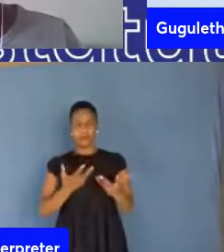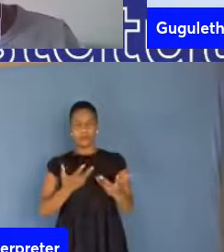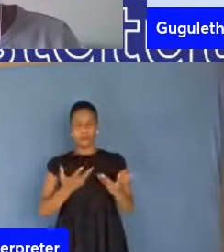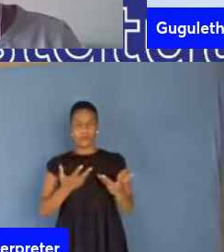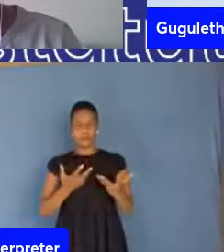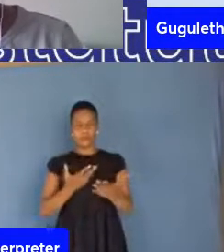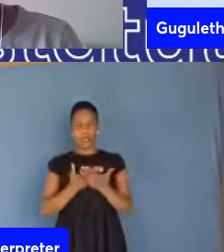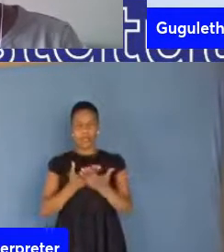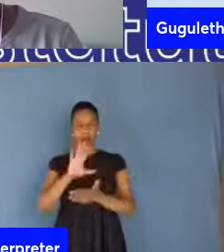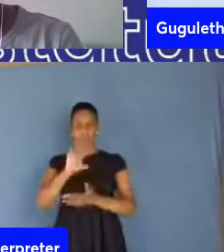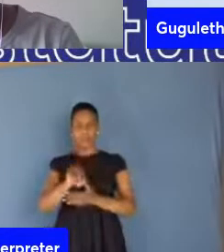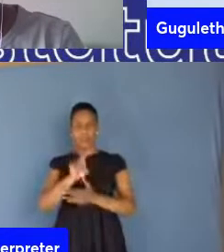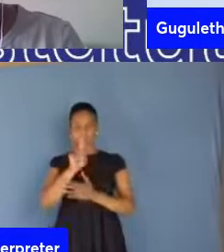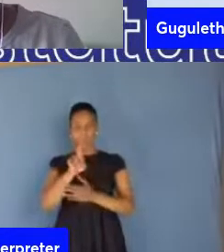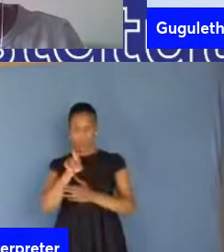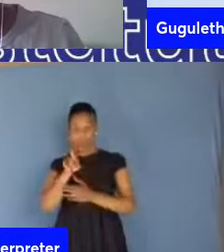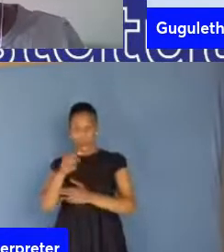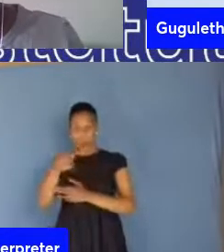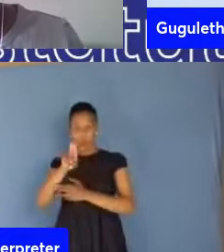Gugu.